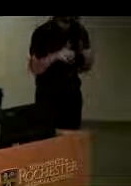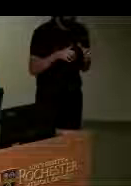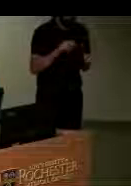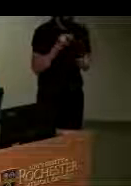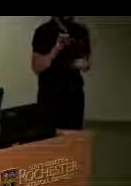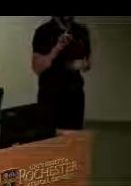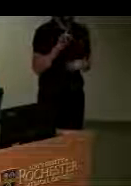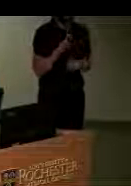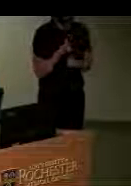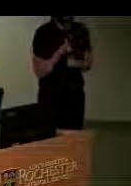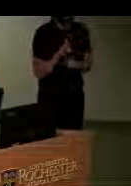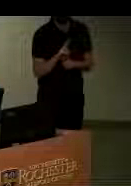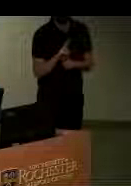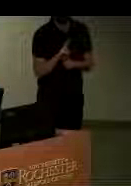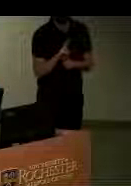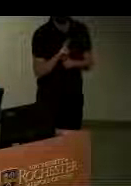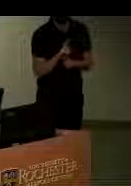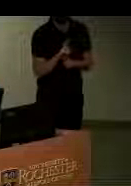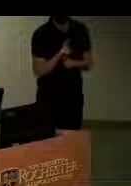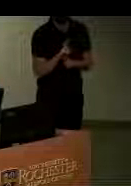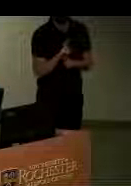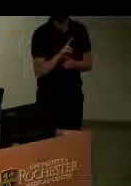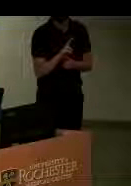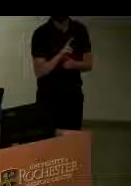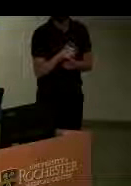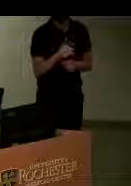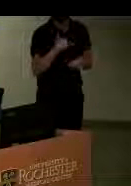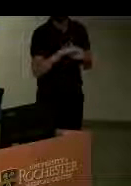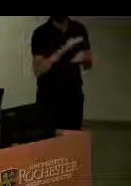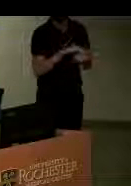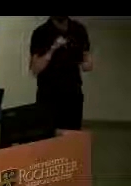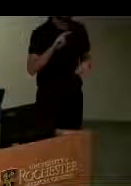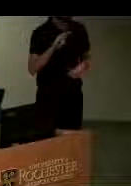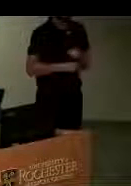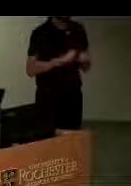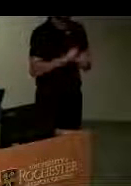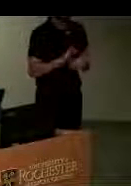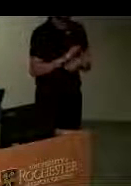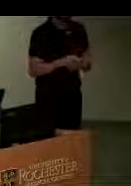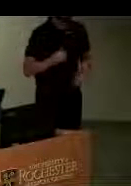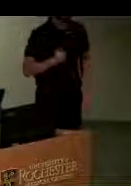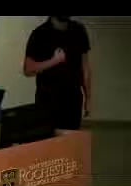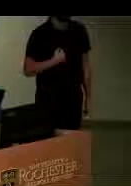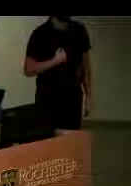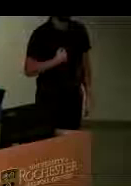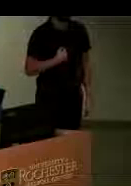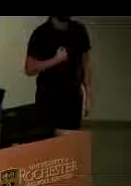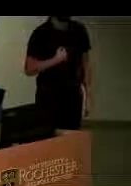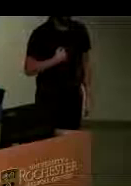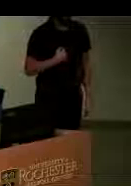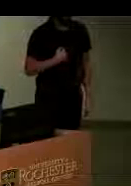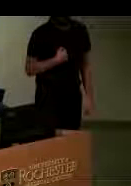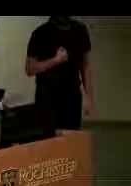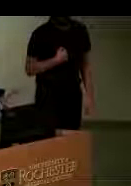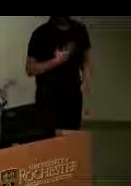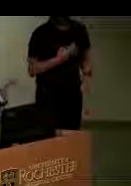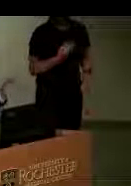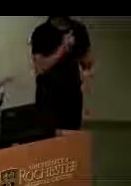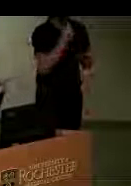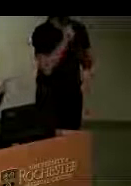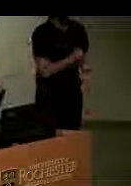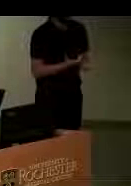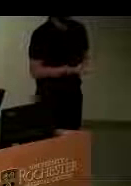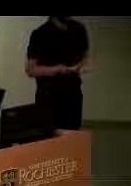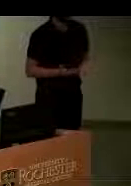NICU. And I'm on call as a second-year resident. And just to tell you how